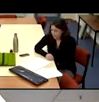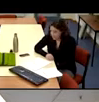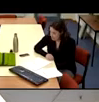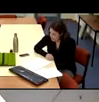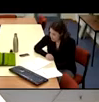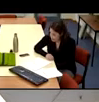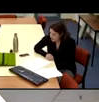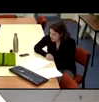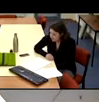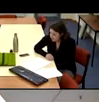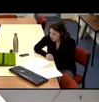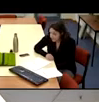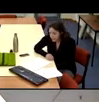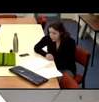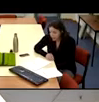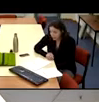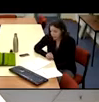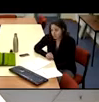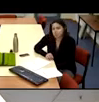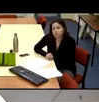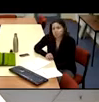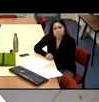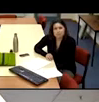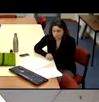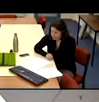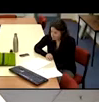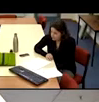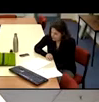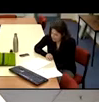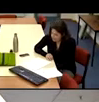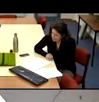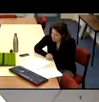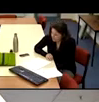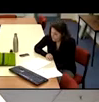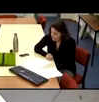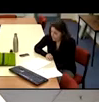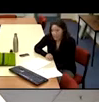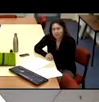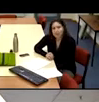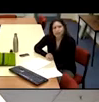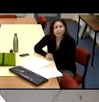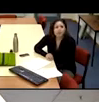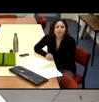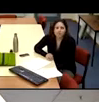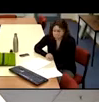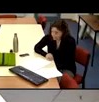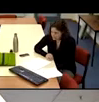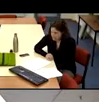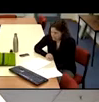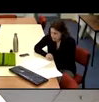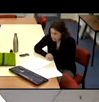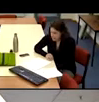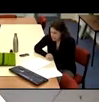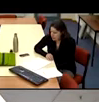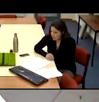the European countryside. While a lot of the coverage was sympathetic to the plight of these refugees, there wasn't a lot of momentum